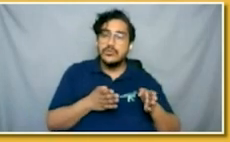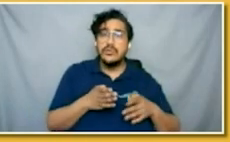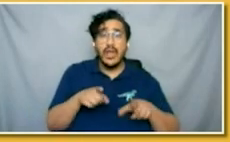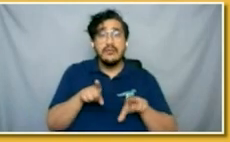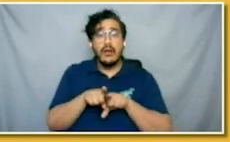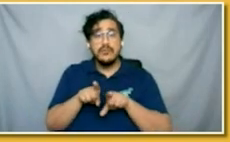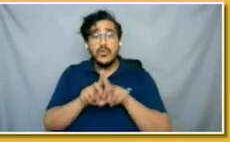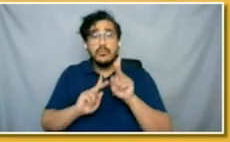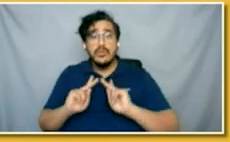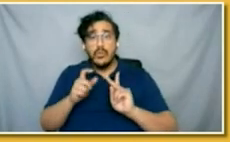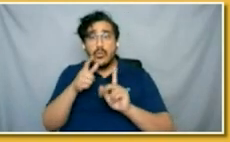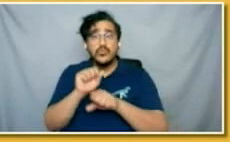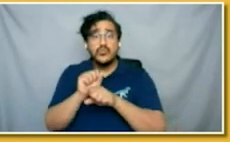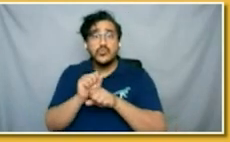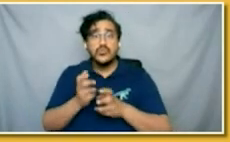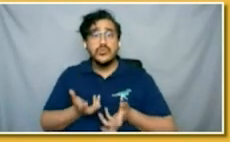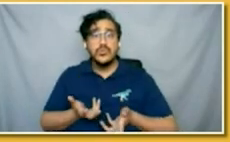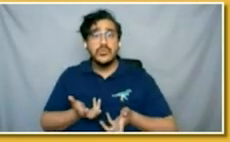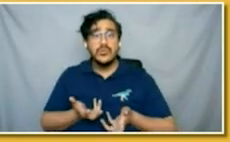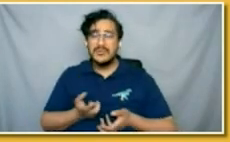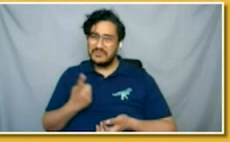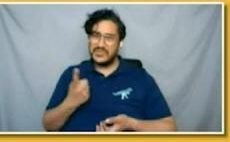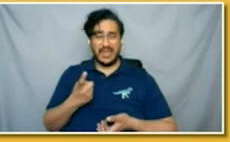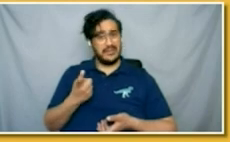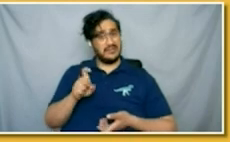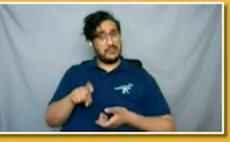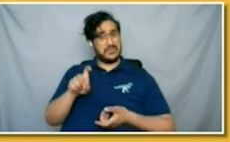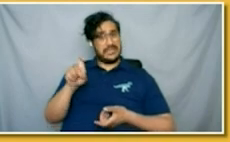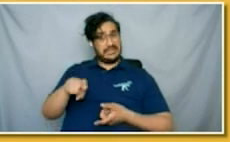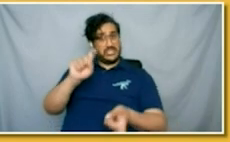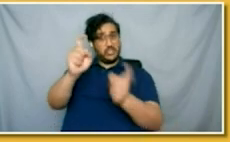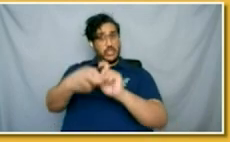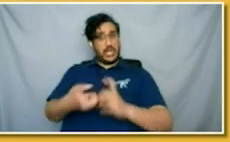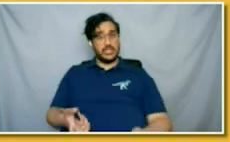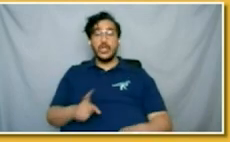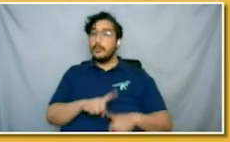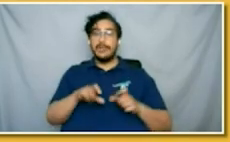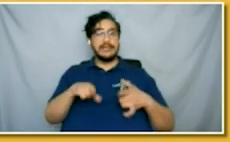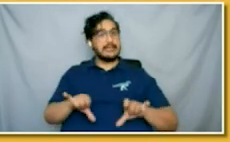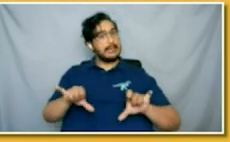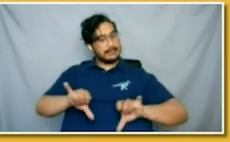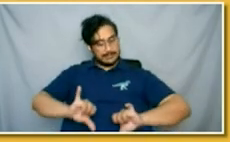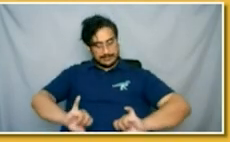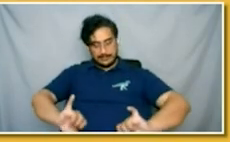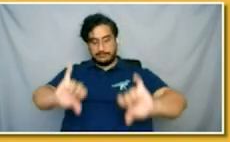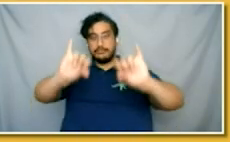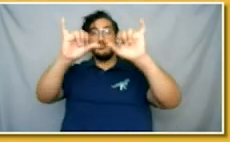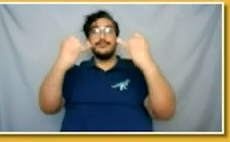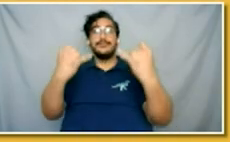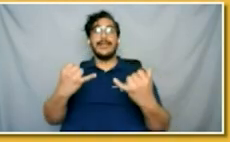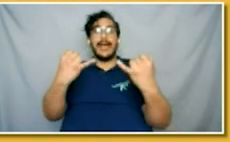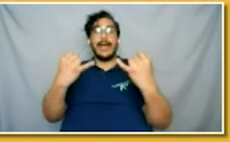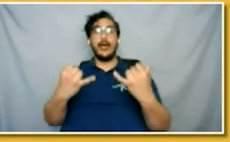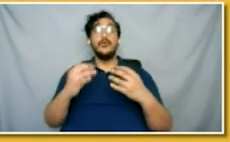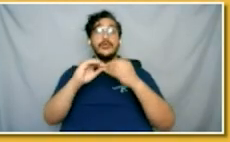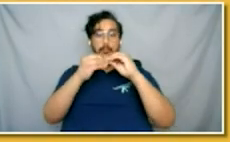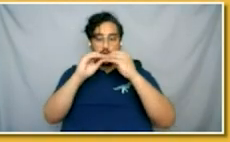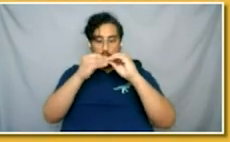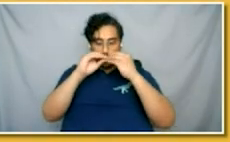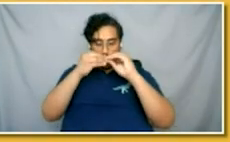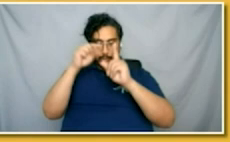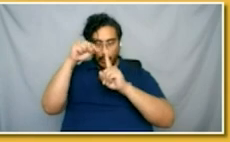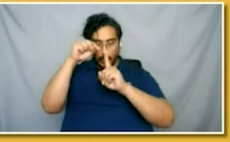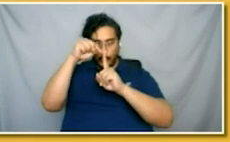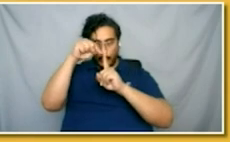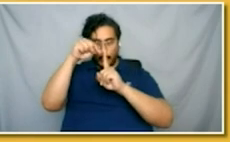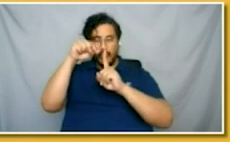got to change. But it's still there today. We're still driving numbers and we're forgetting about people. People are the ones who bring in the